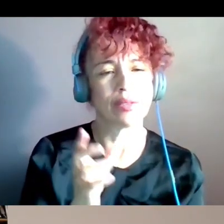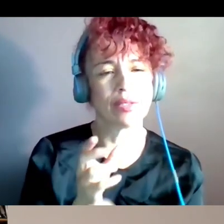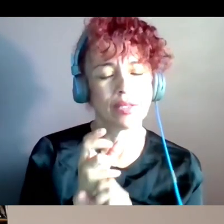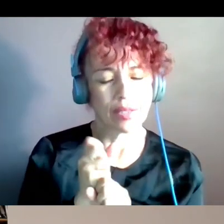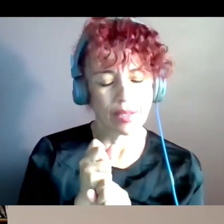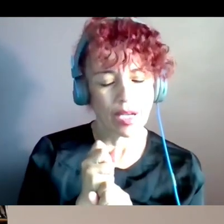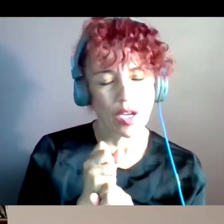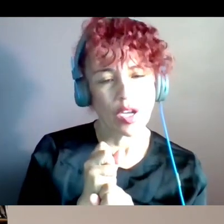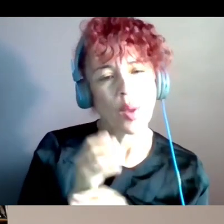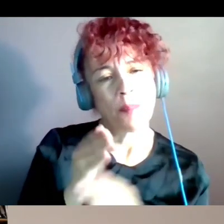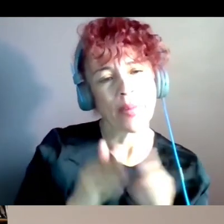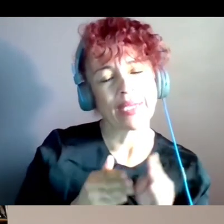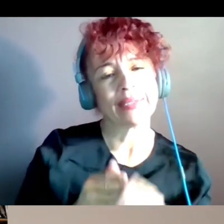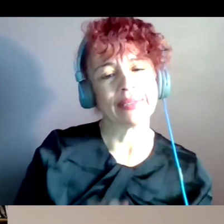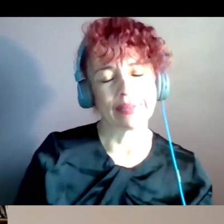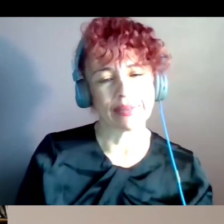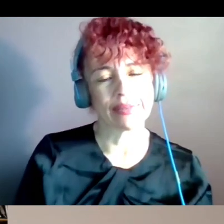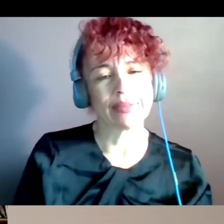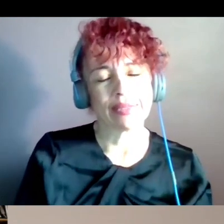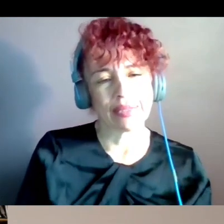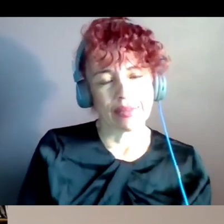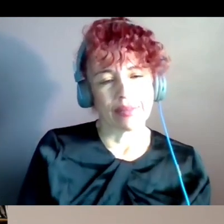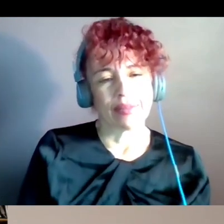pick up a piece of wood, pick up a knife, make a thing. Hmm.